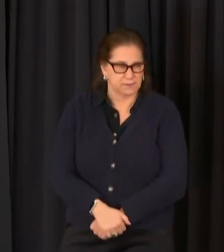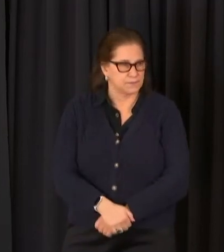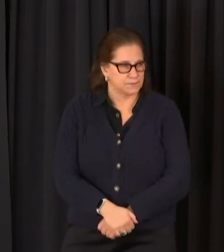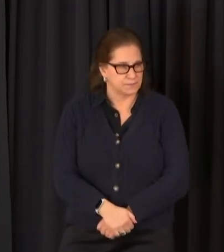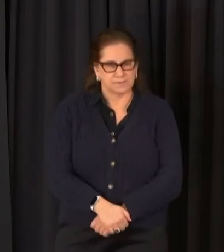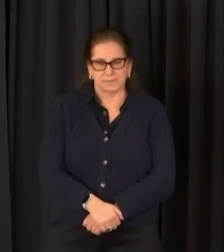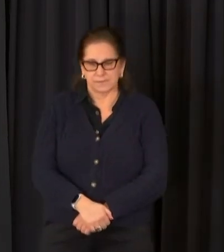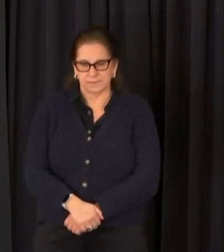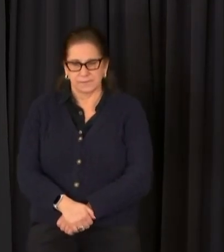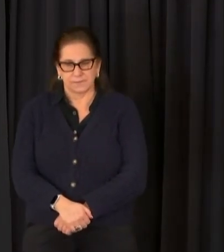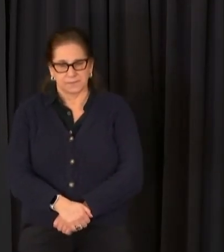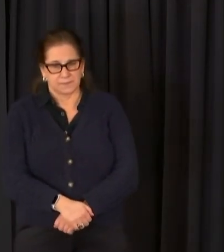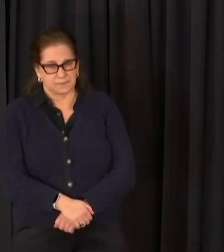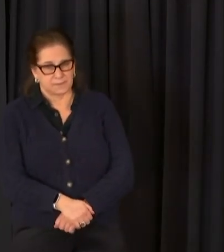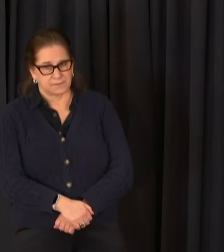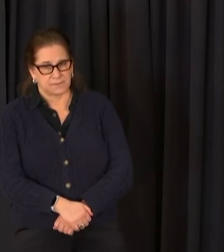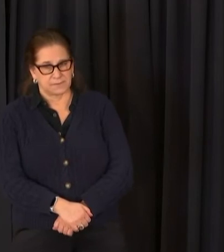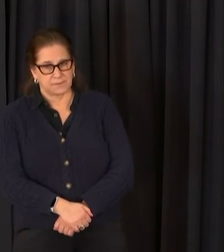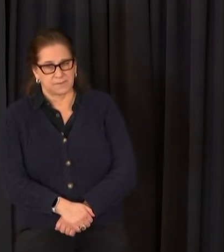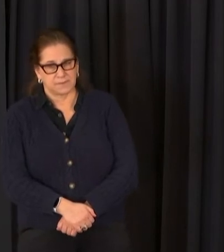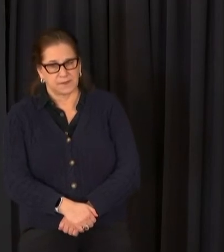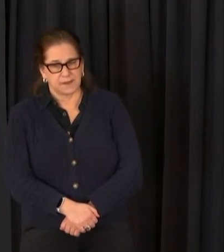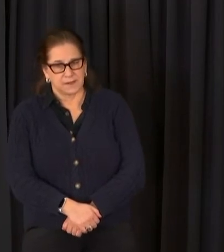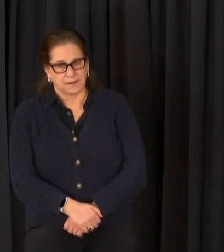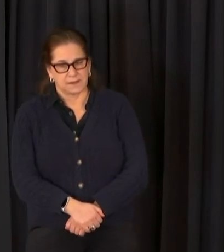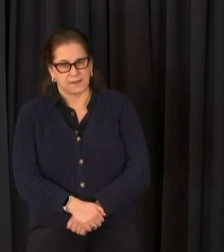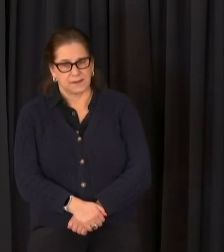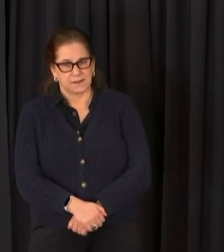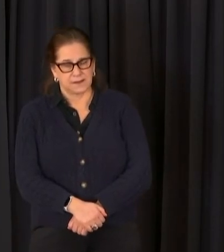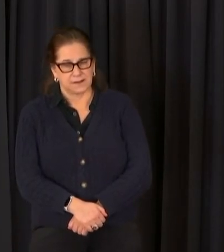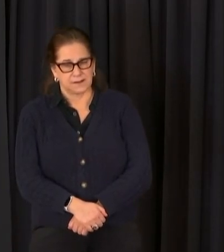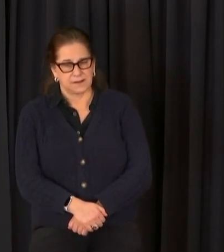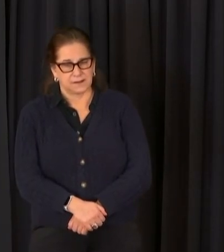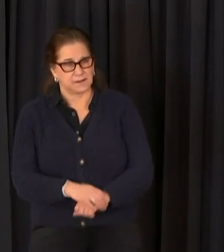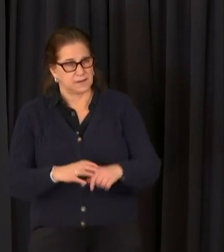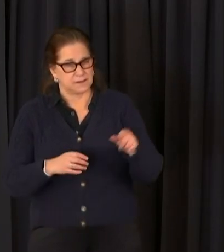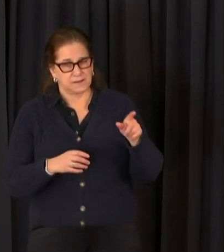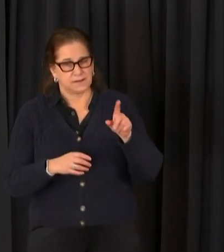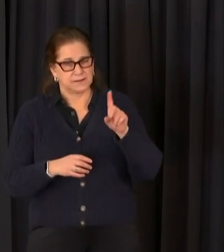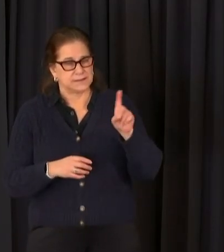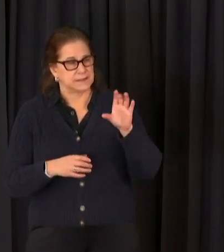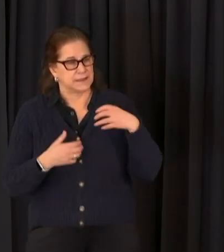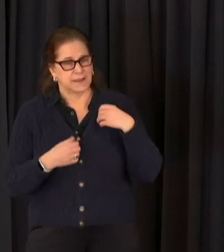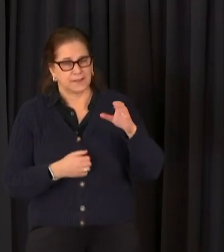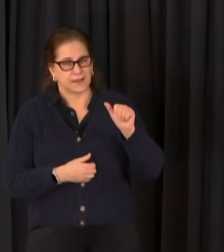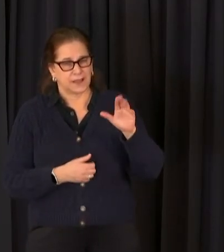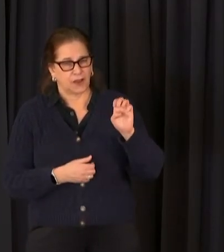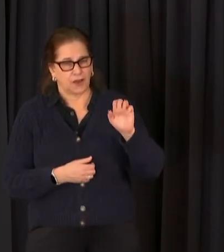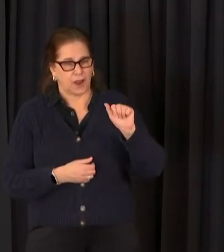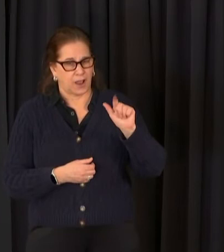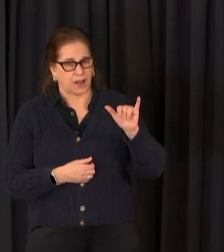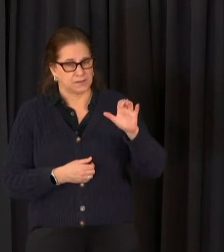then is the DC Healthcare Alliance going to be part of the effort to get out information about vaccine